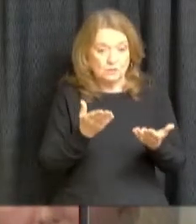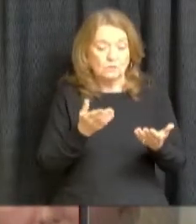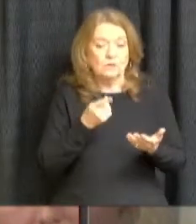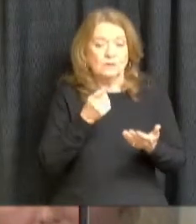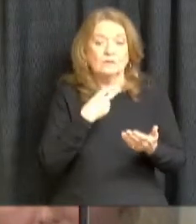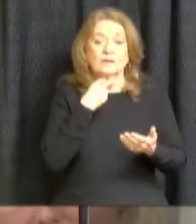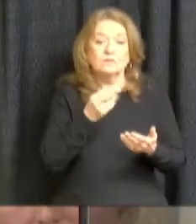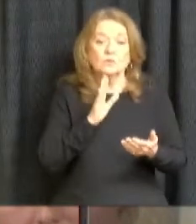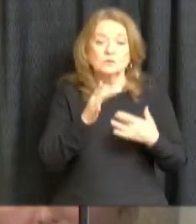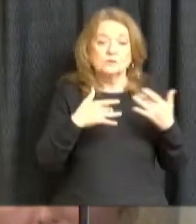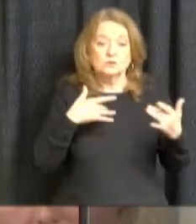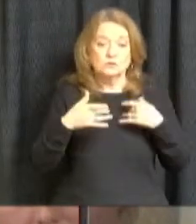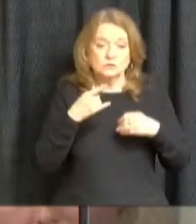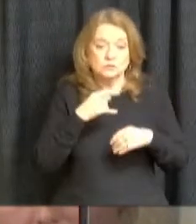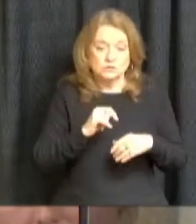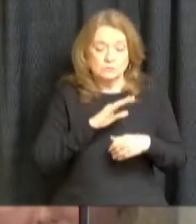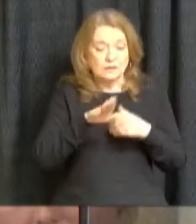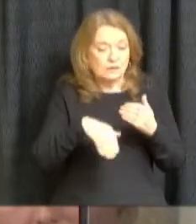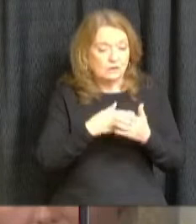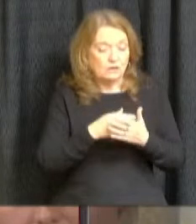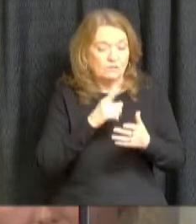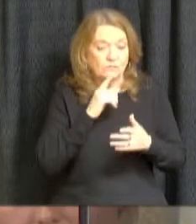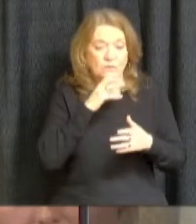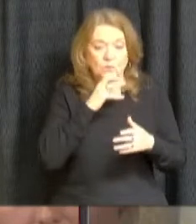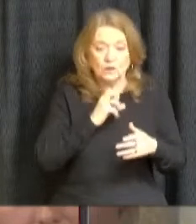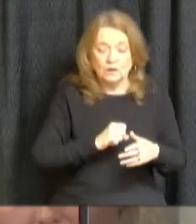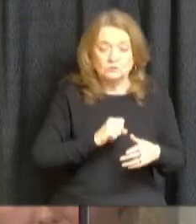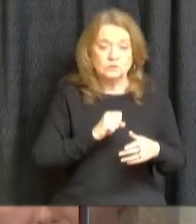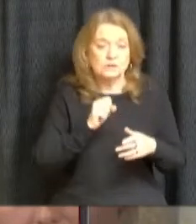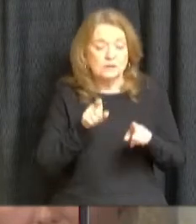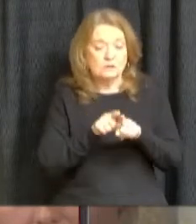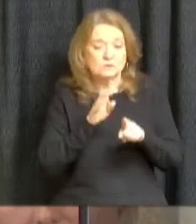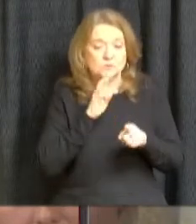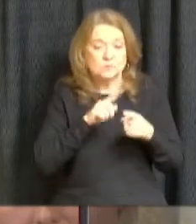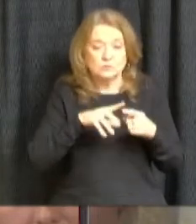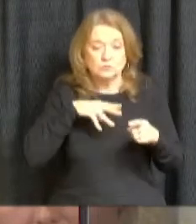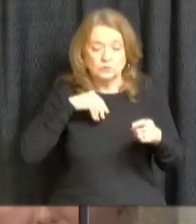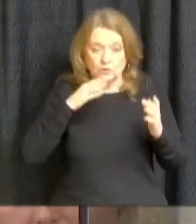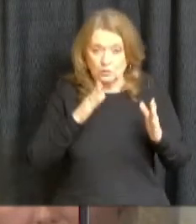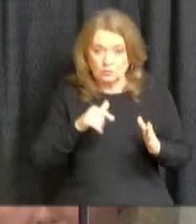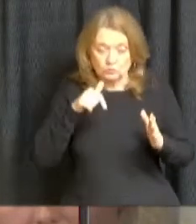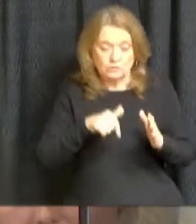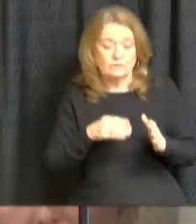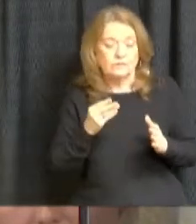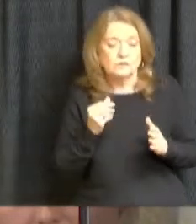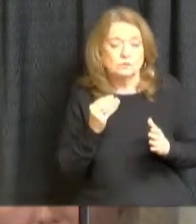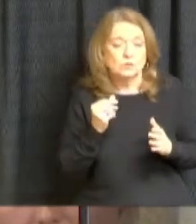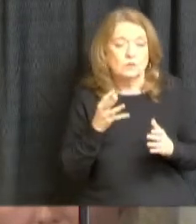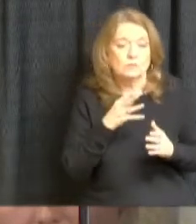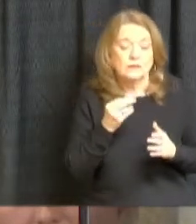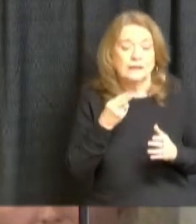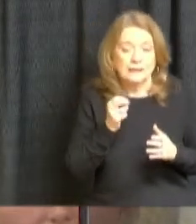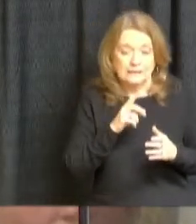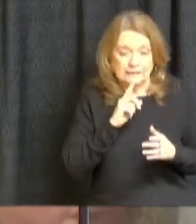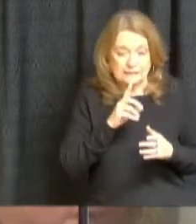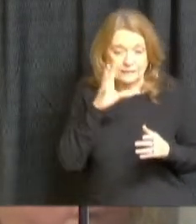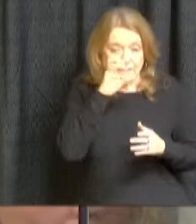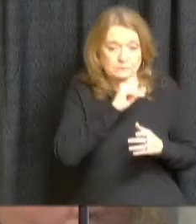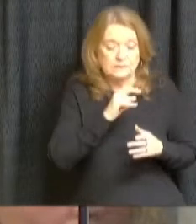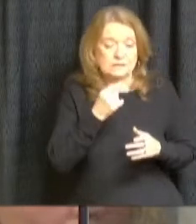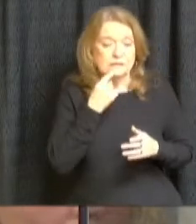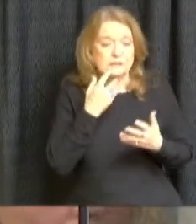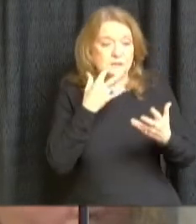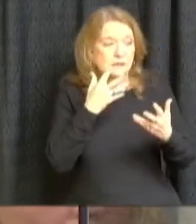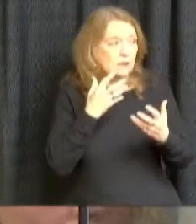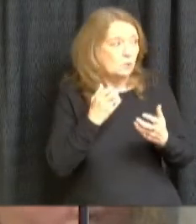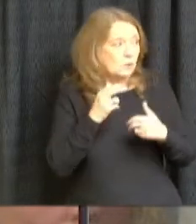voiced their concerns about it. All of them were elderly. I also spoke to the owner of this particular property. He did miss it. He said he wanted to